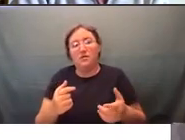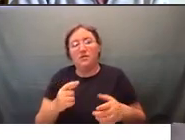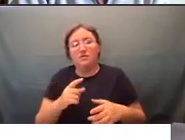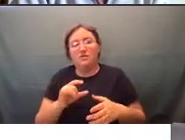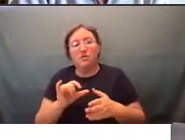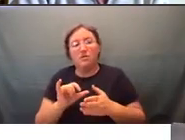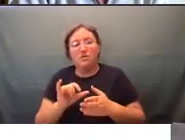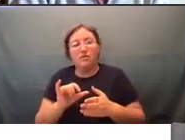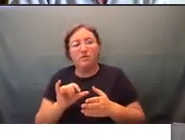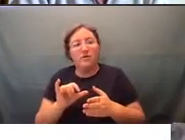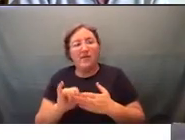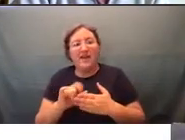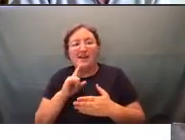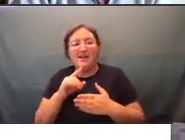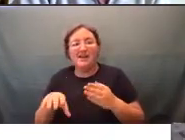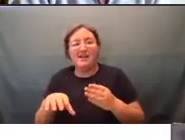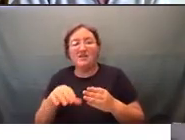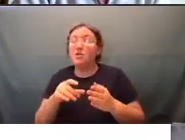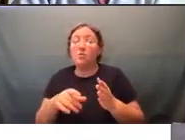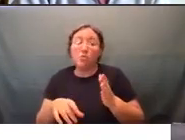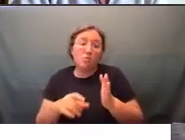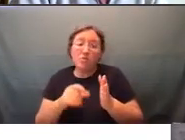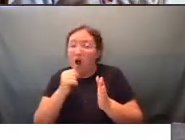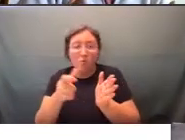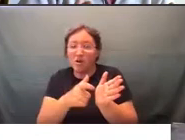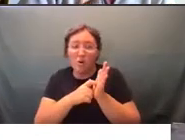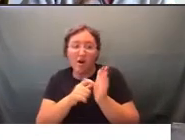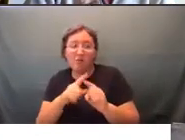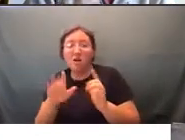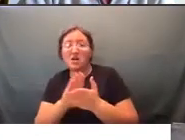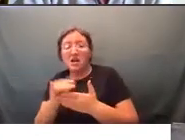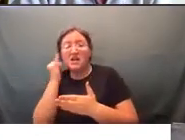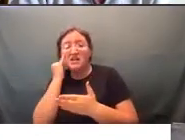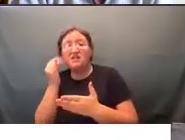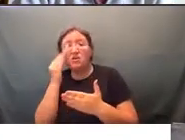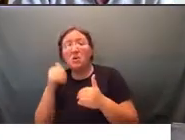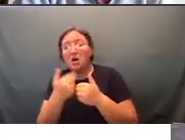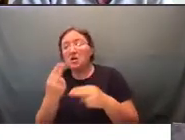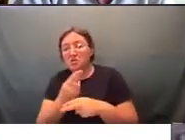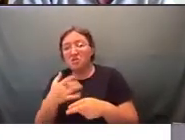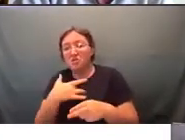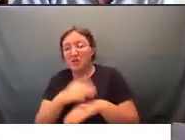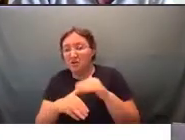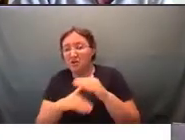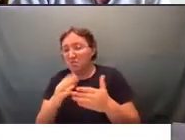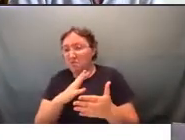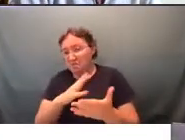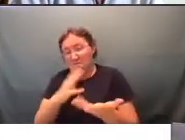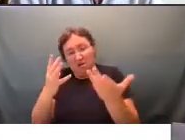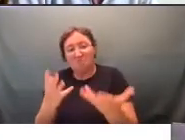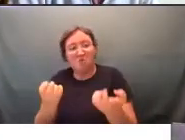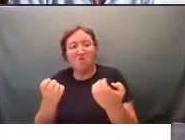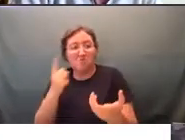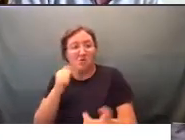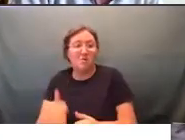feature, not required, but nice to have if you know how to use it and you're using it appropriately. And then